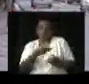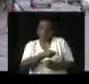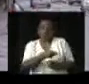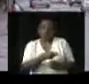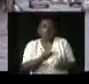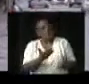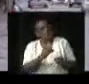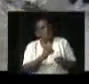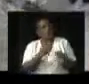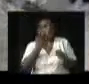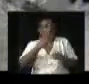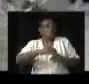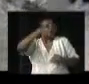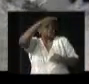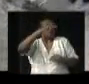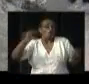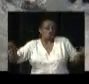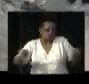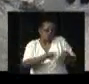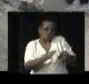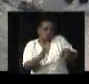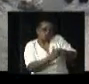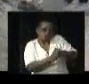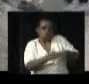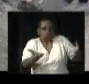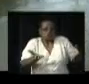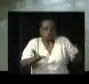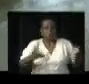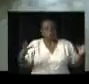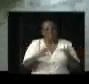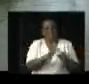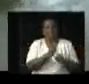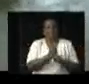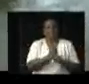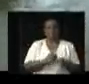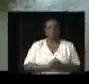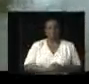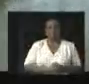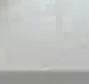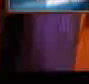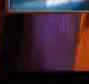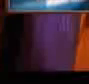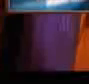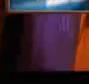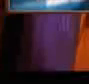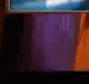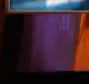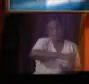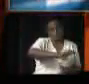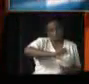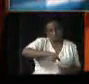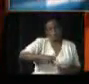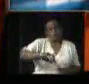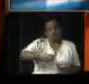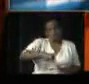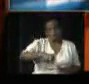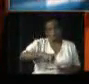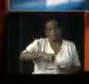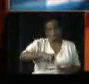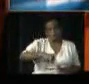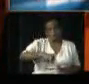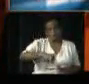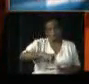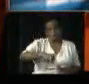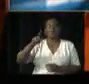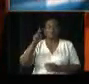who suffer of excess water or glocked gutters. The villages of Makambi,